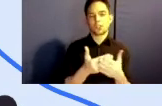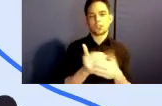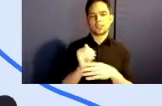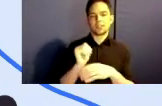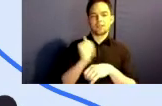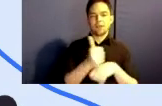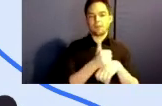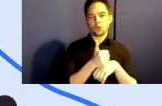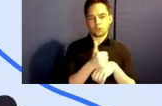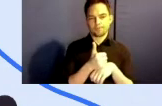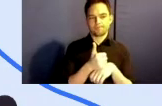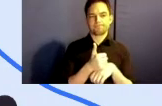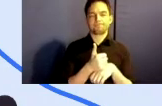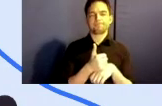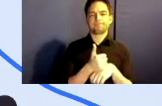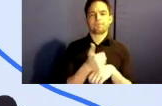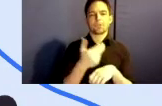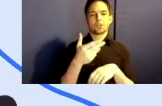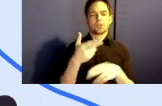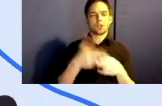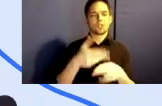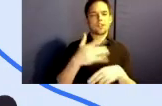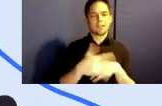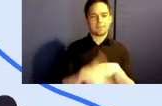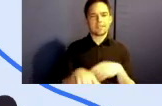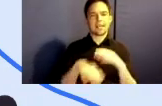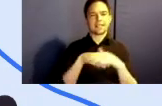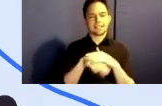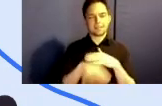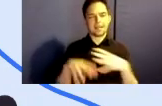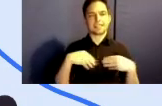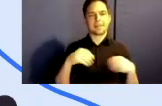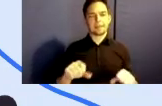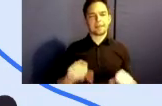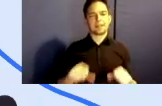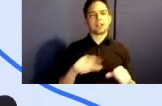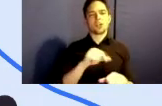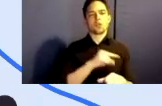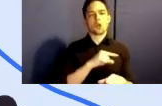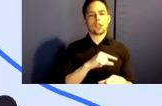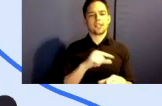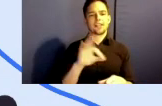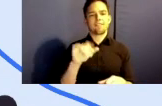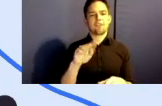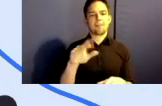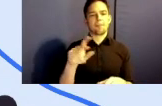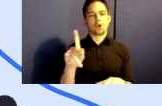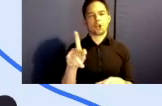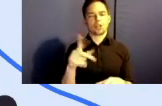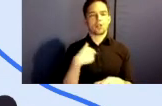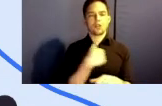framework called availability, accessibility, acceptability, and quality framework. We adapted it from